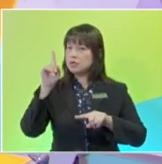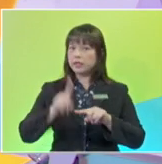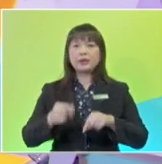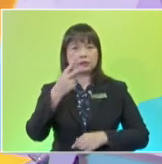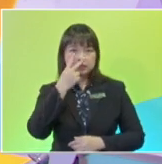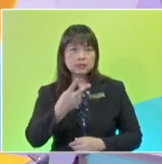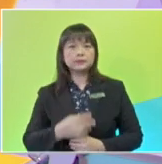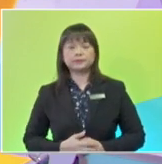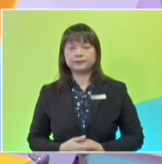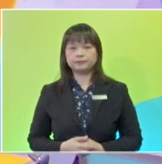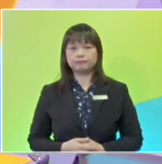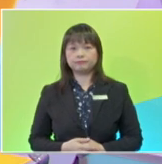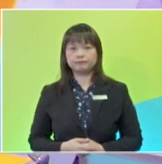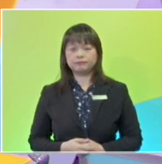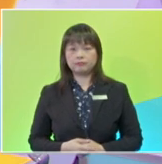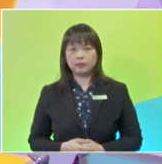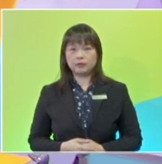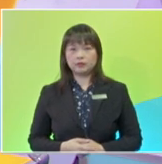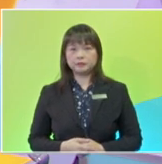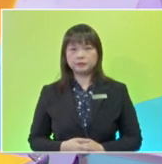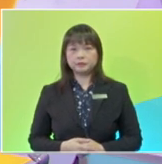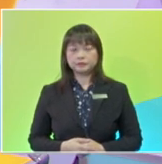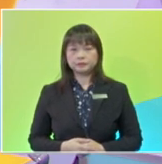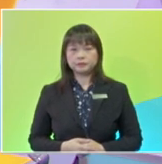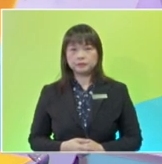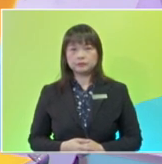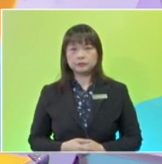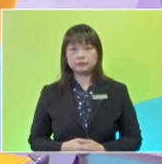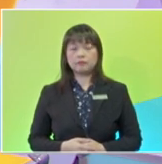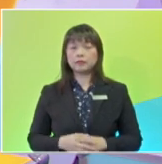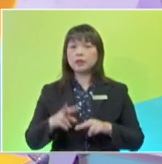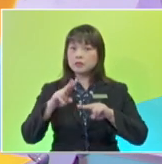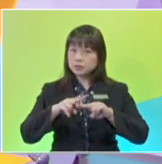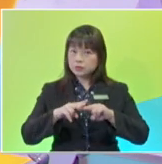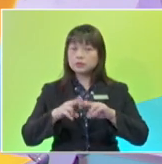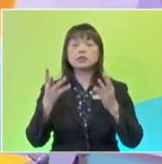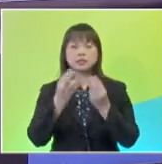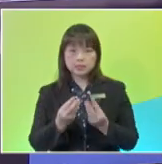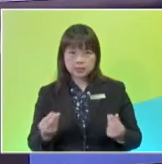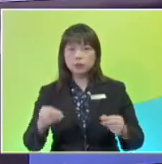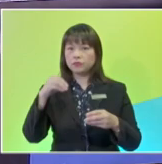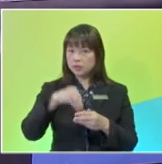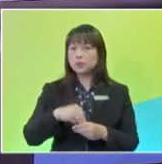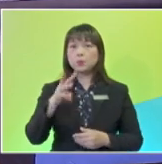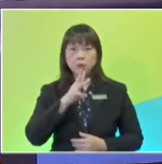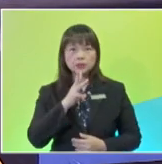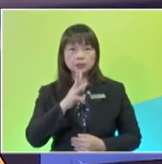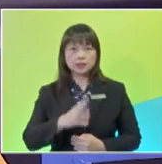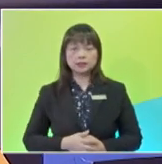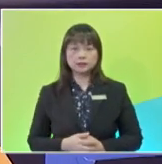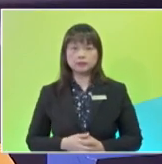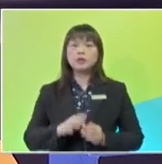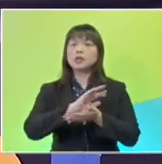it's fully dissolved. Yes, it's not visible anymore because salt dissolves in water. Okay. Okay, it's a